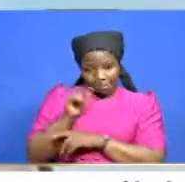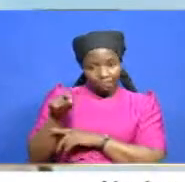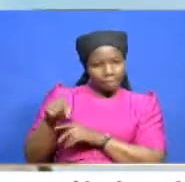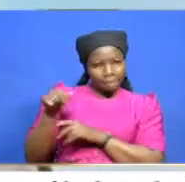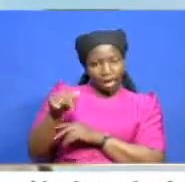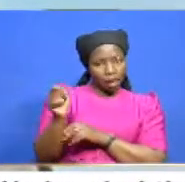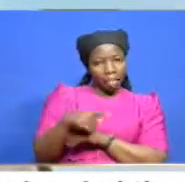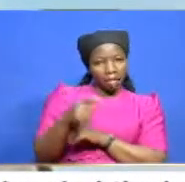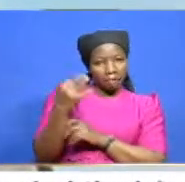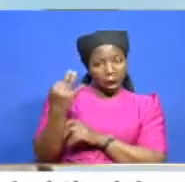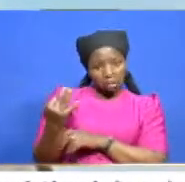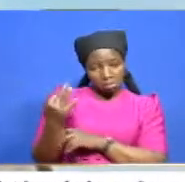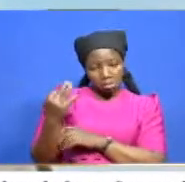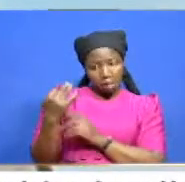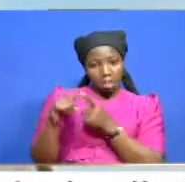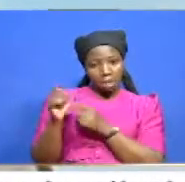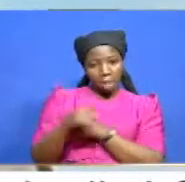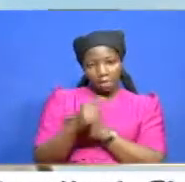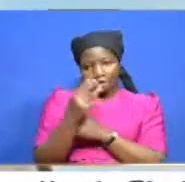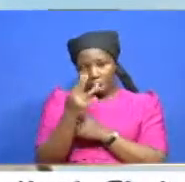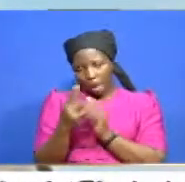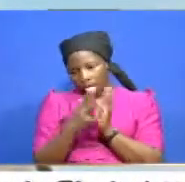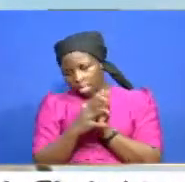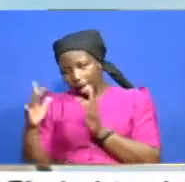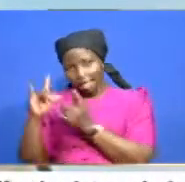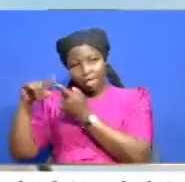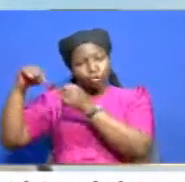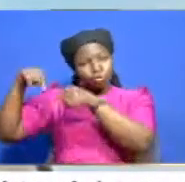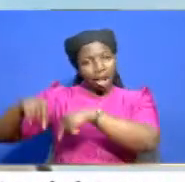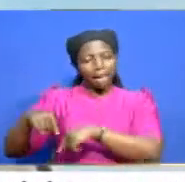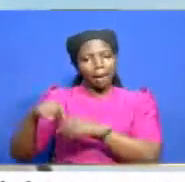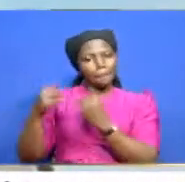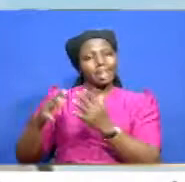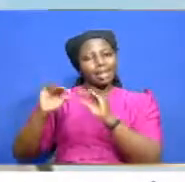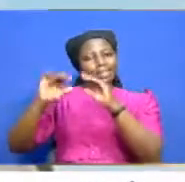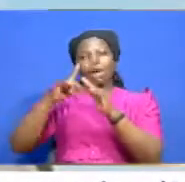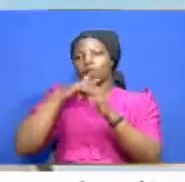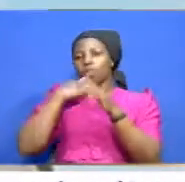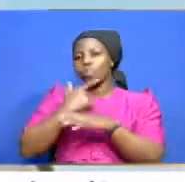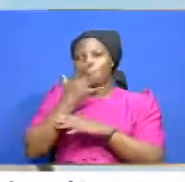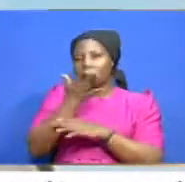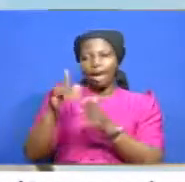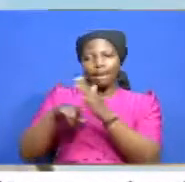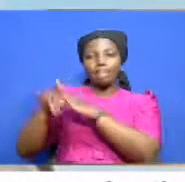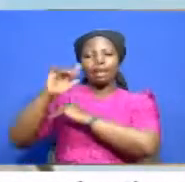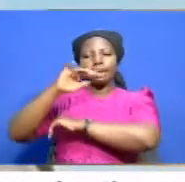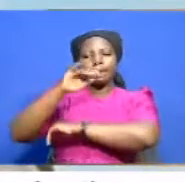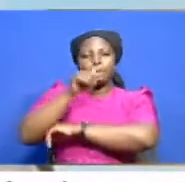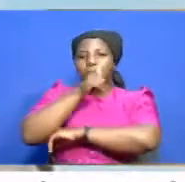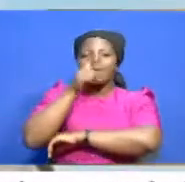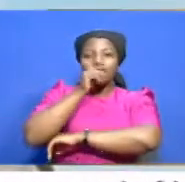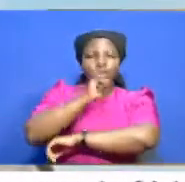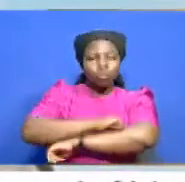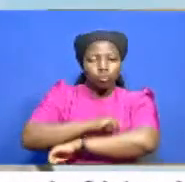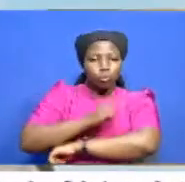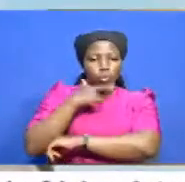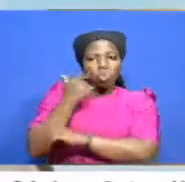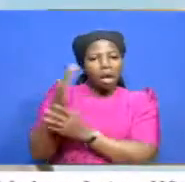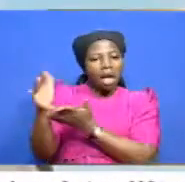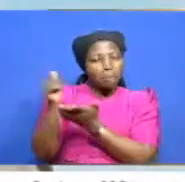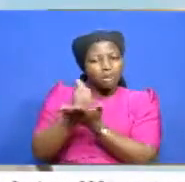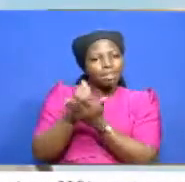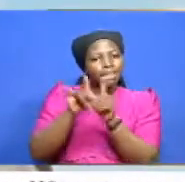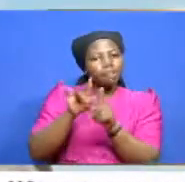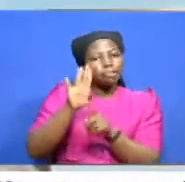April up to date, quite a number of those teachers in public schools who are engaged as board of management teachers have not earned,